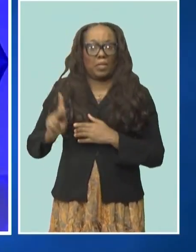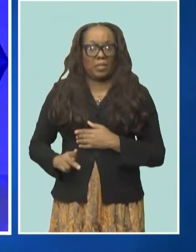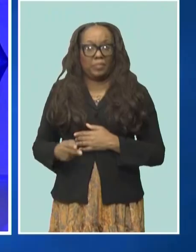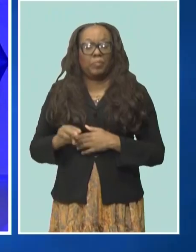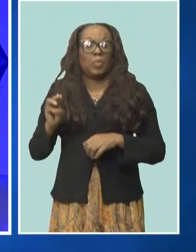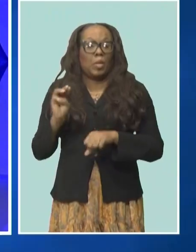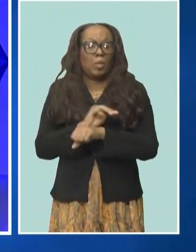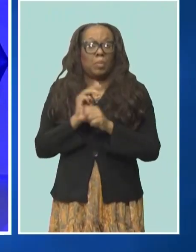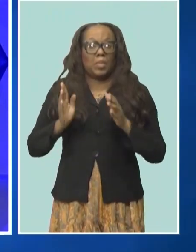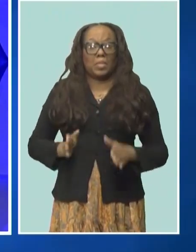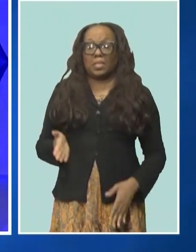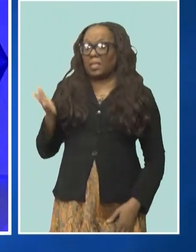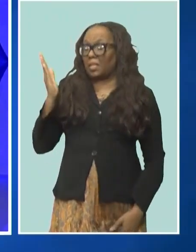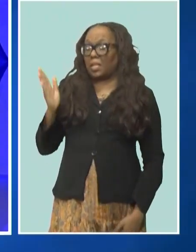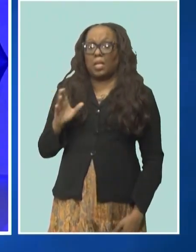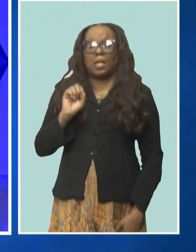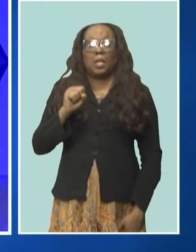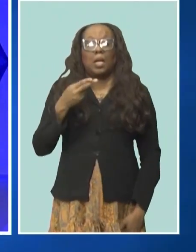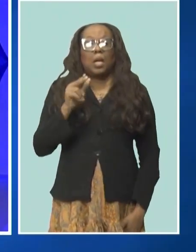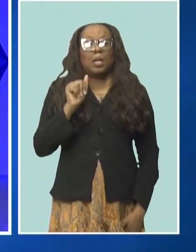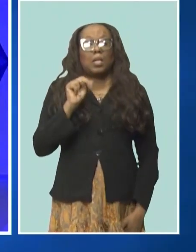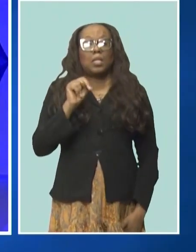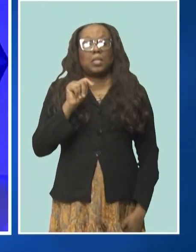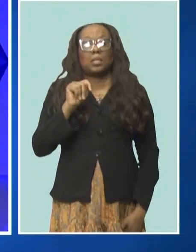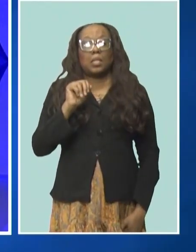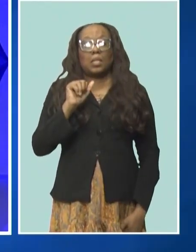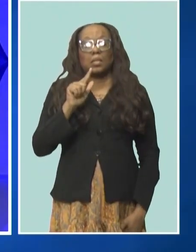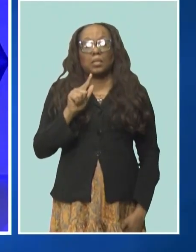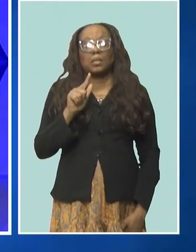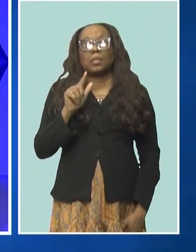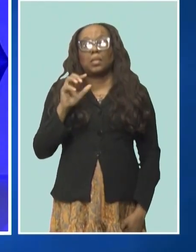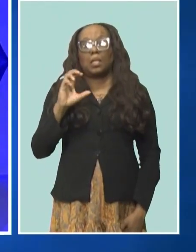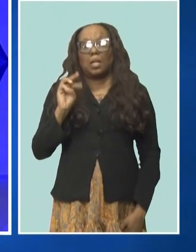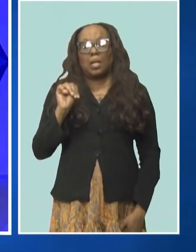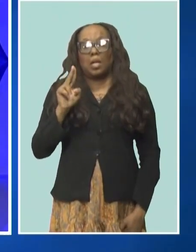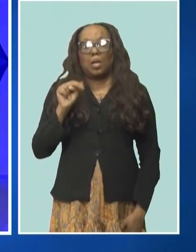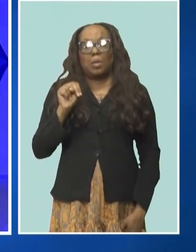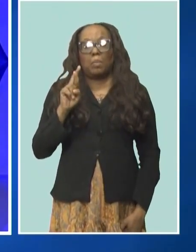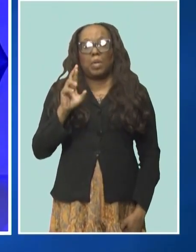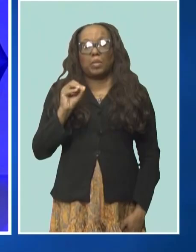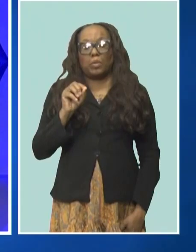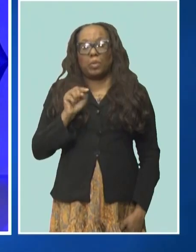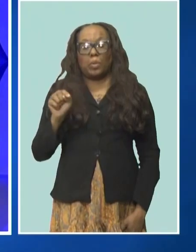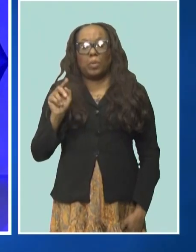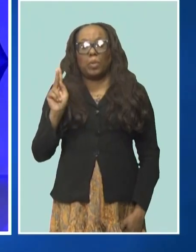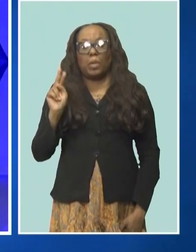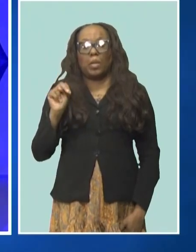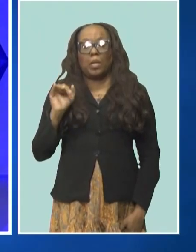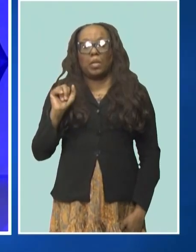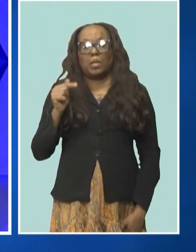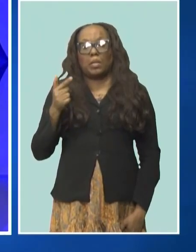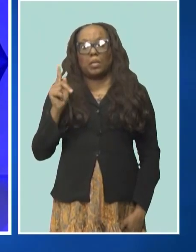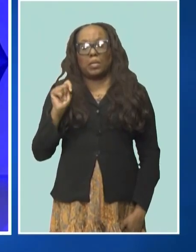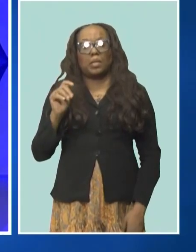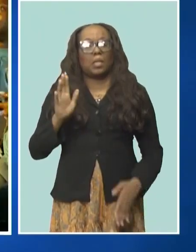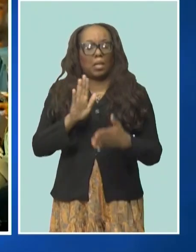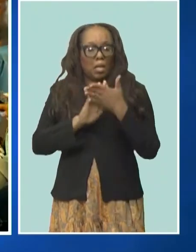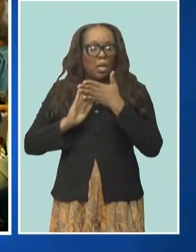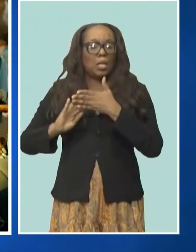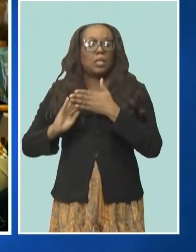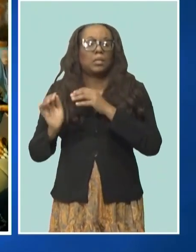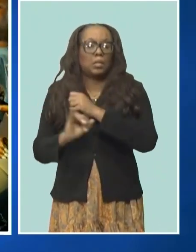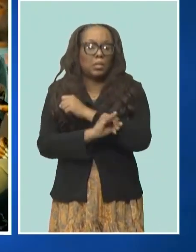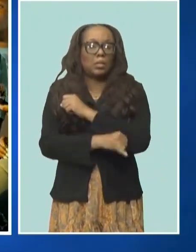the Prime Minister's office with responsibility for culture, Senator Dr. Chantal Monroe-Knight, gave kudos to St. Joseph for